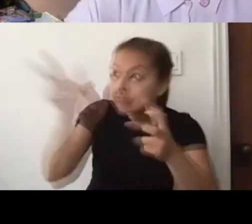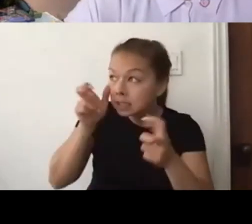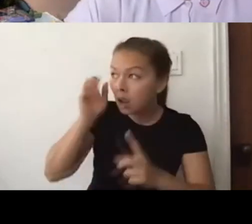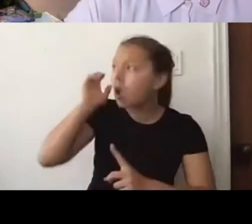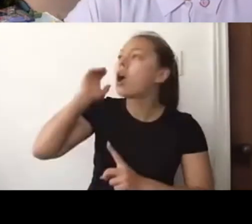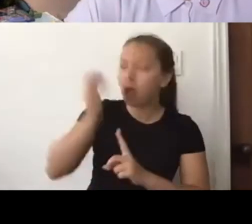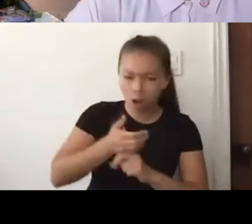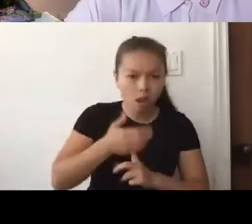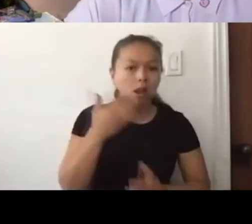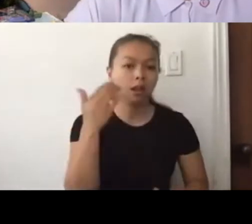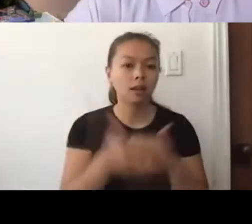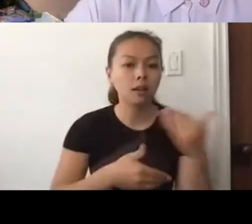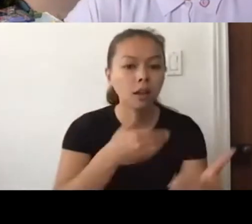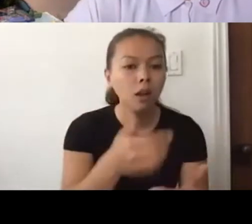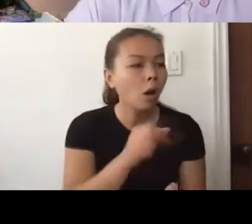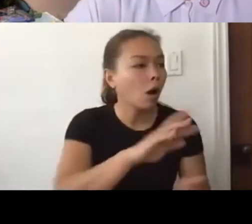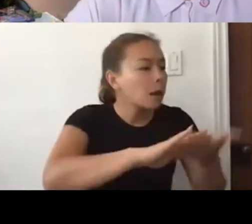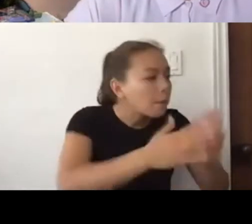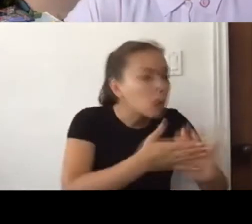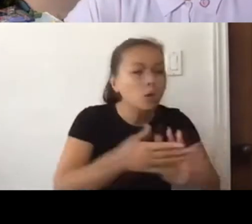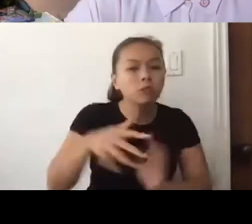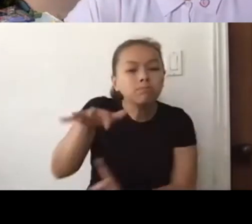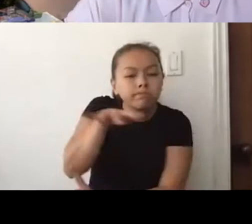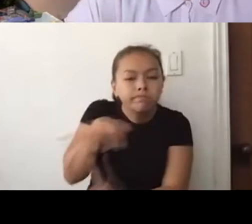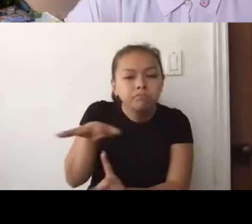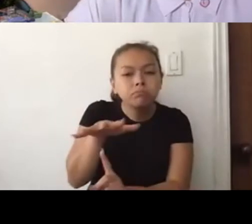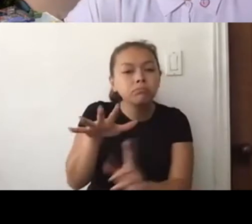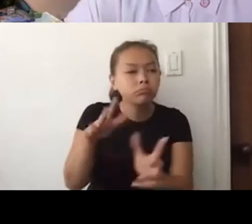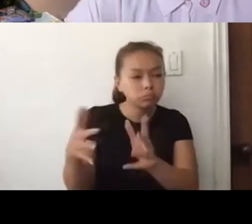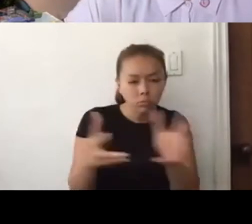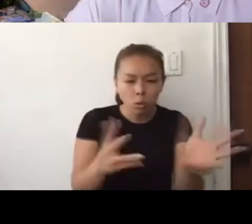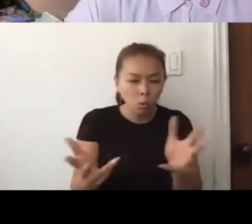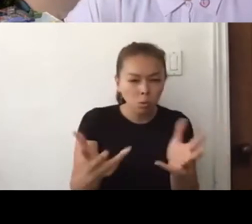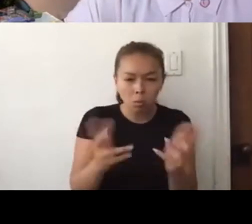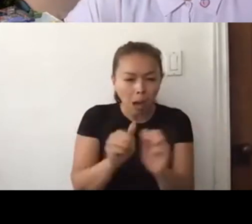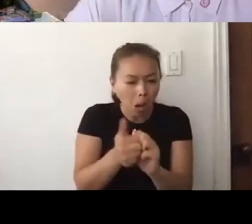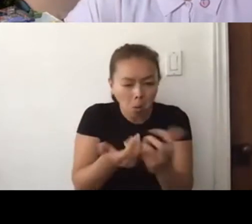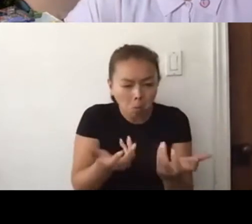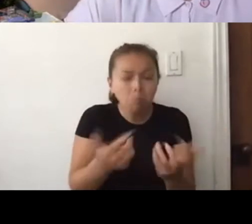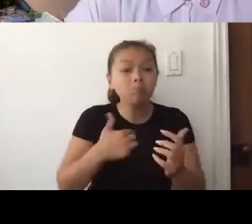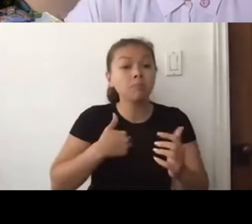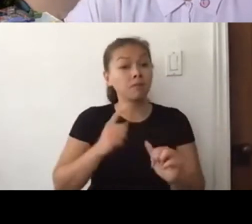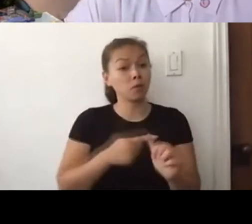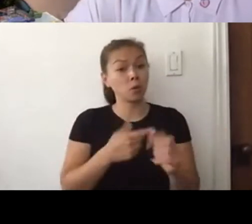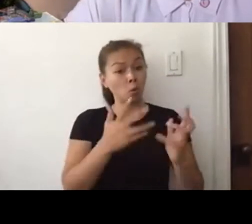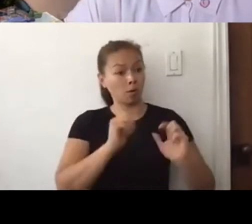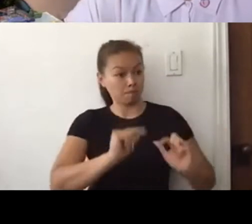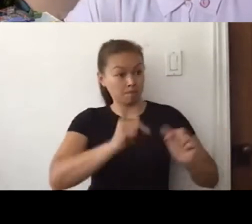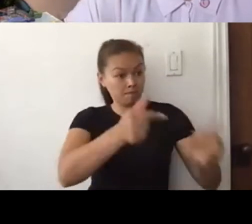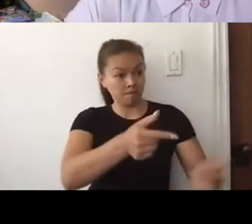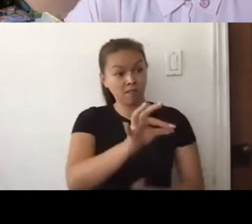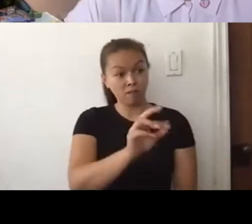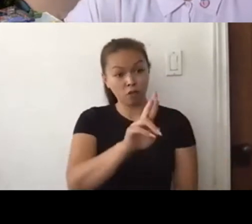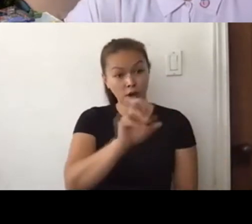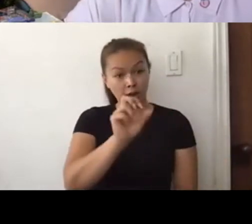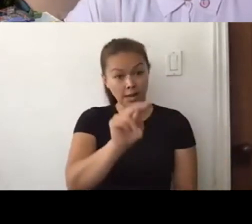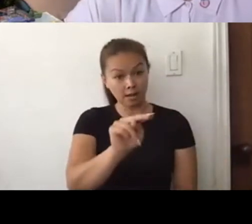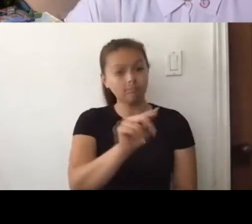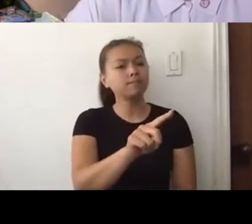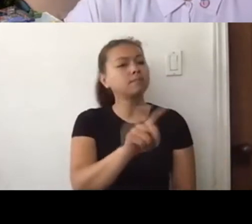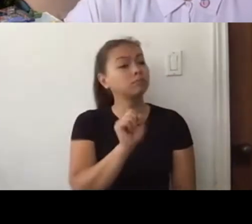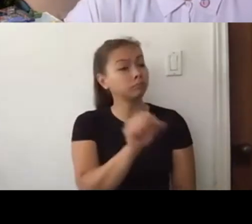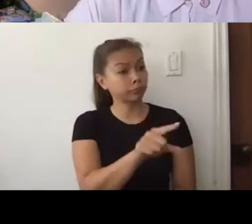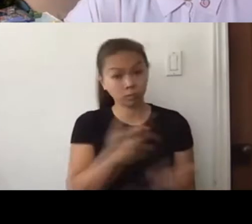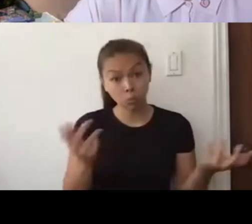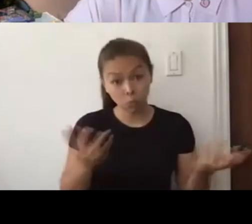our circles. So I'd first like to turn the conversation towards Fran. And the question that I want to ask you is how